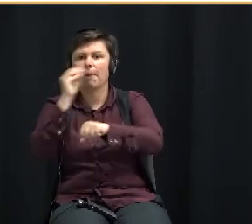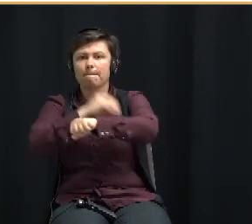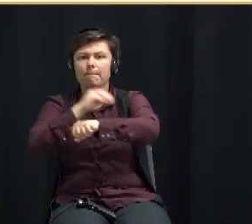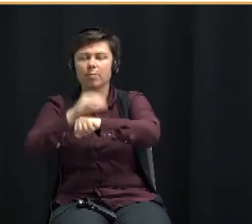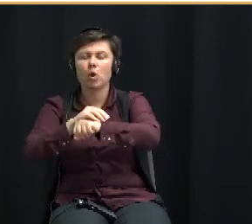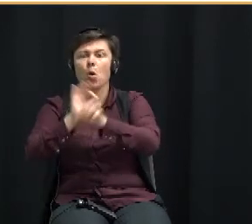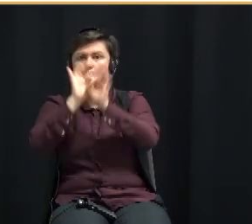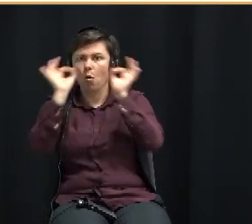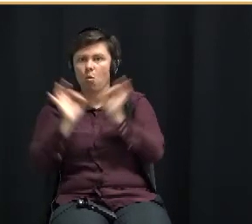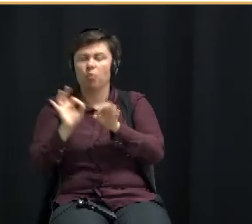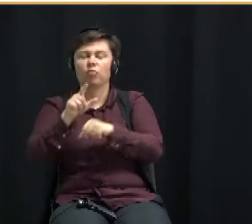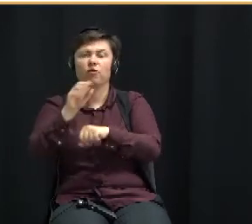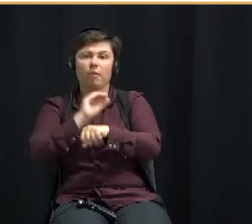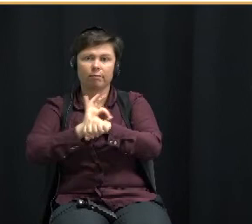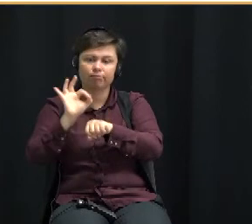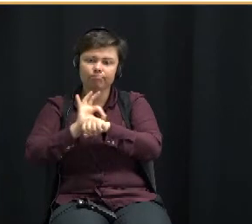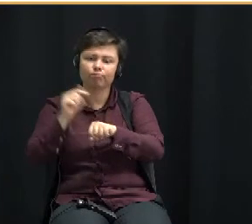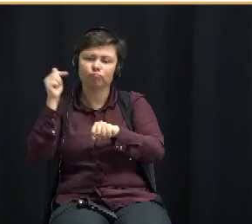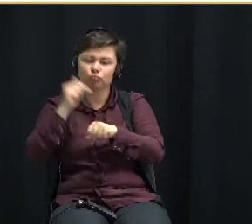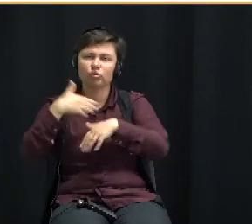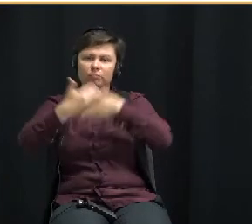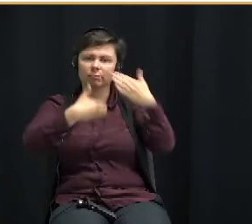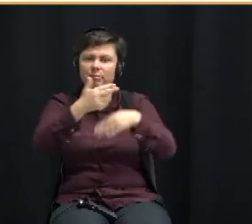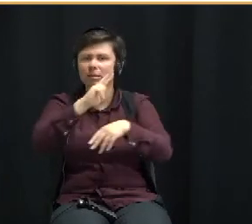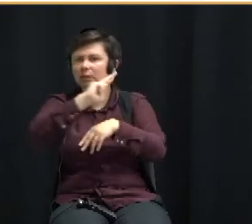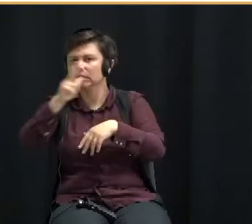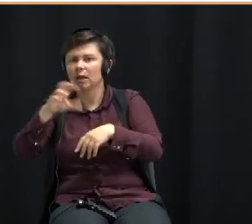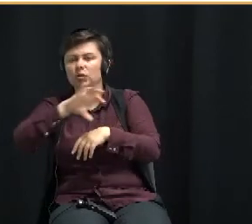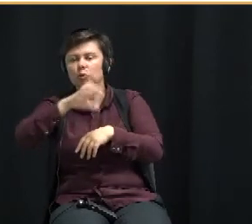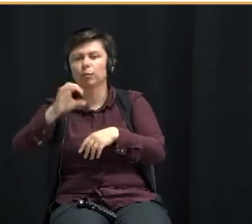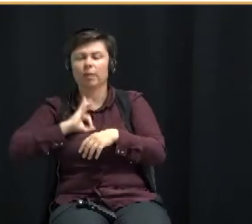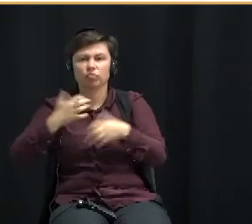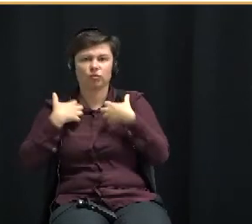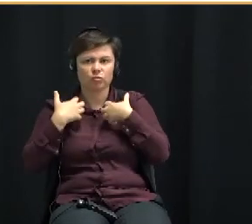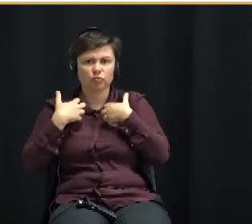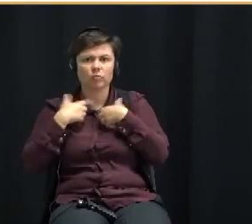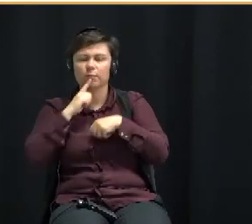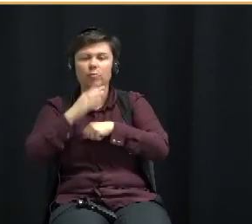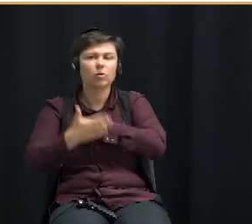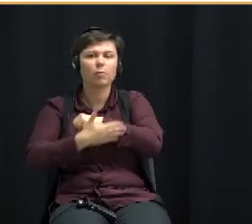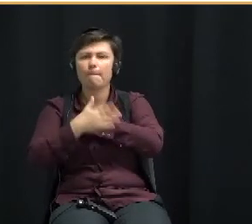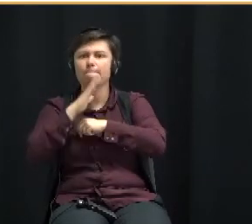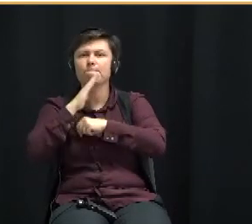it's based on the understanding of human diversity, who we are. And